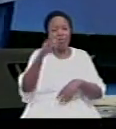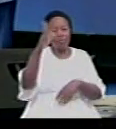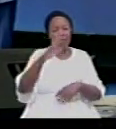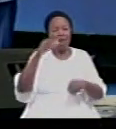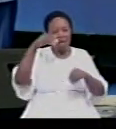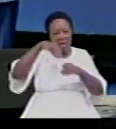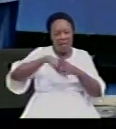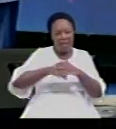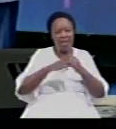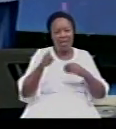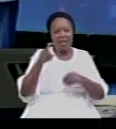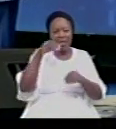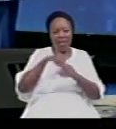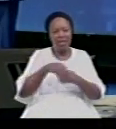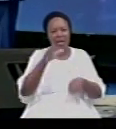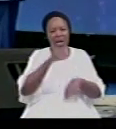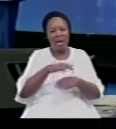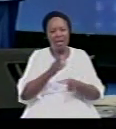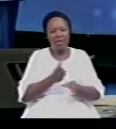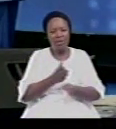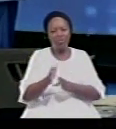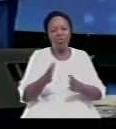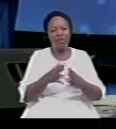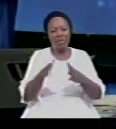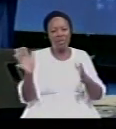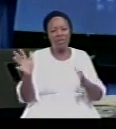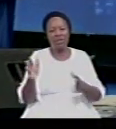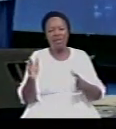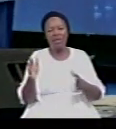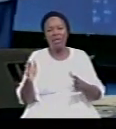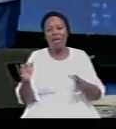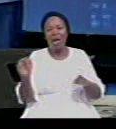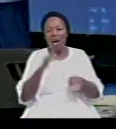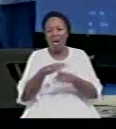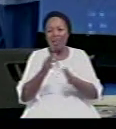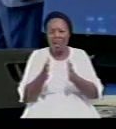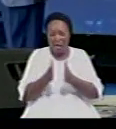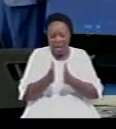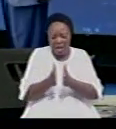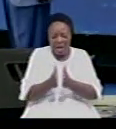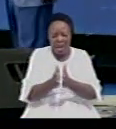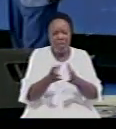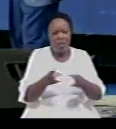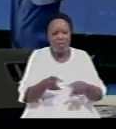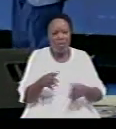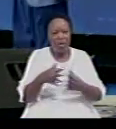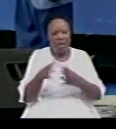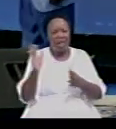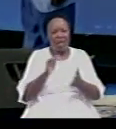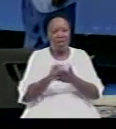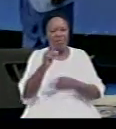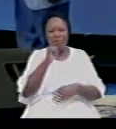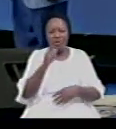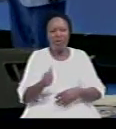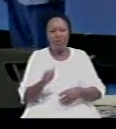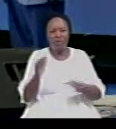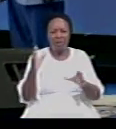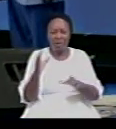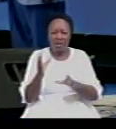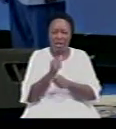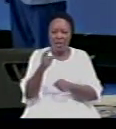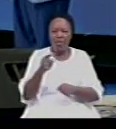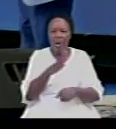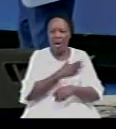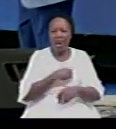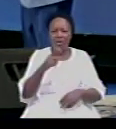in at the straight gate, at the narrow gate that will not take you and your